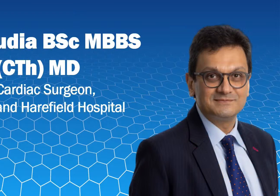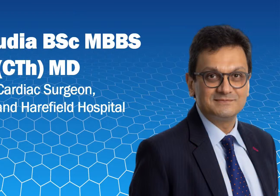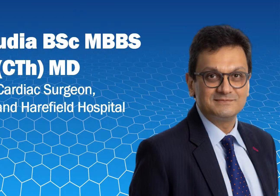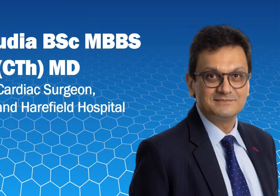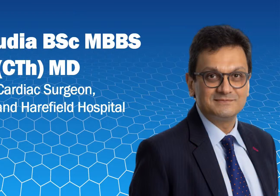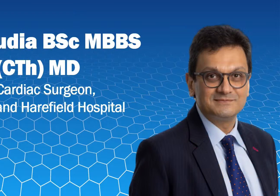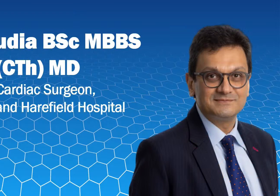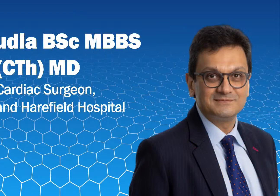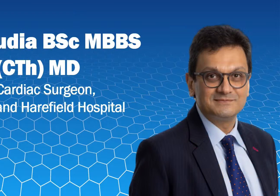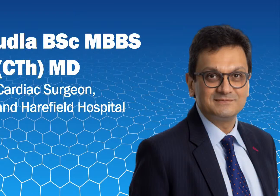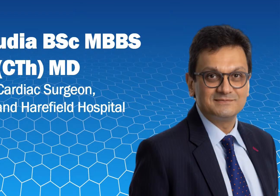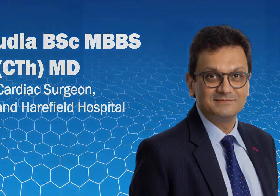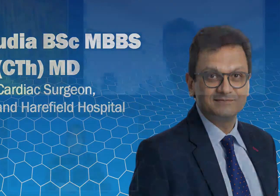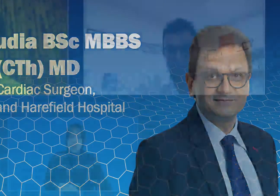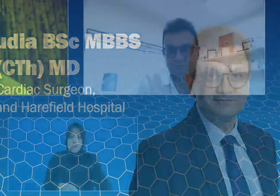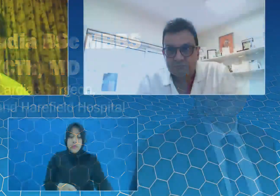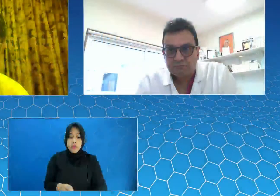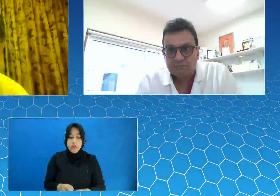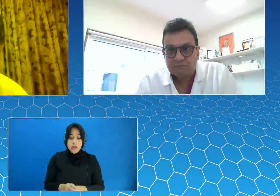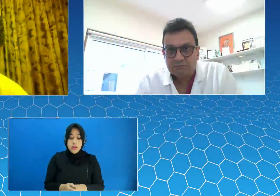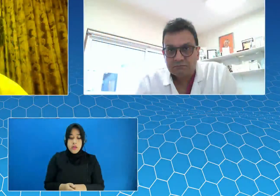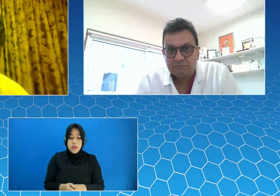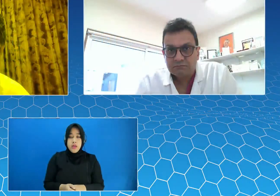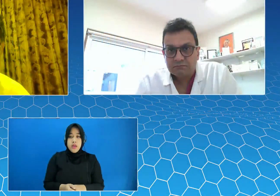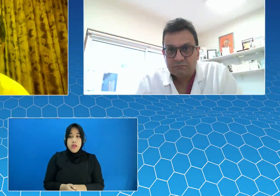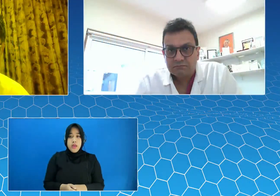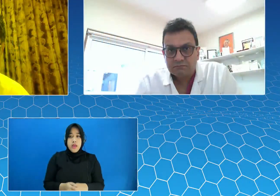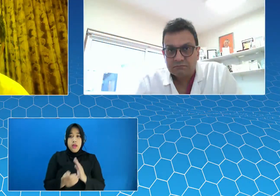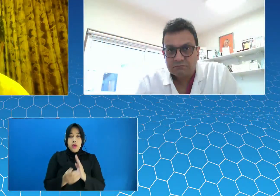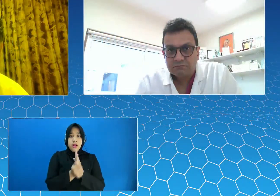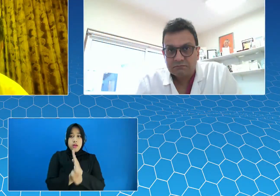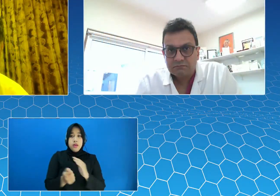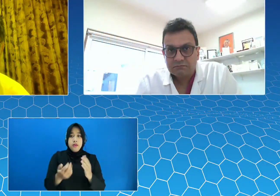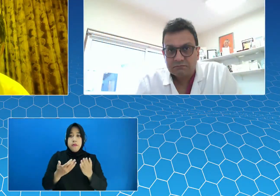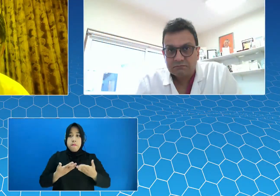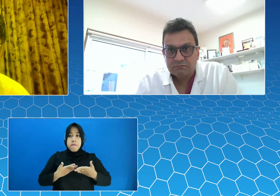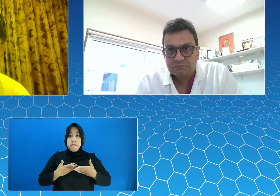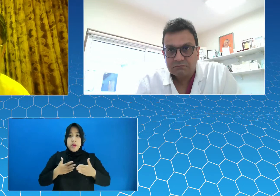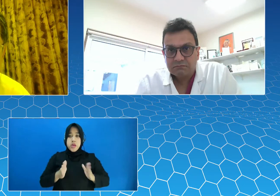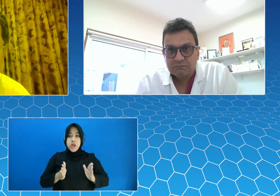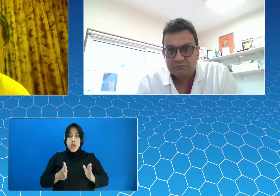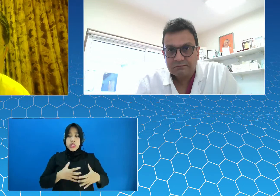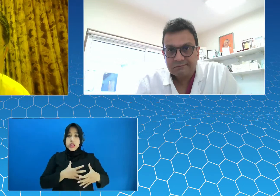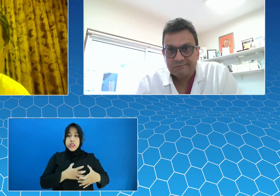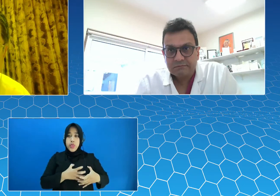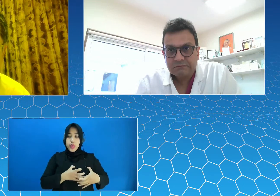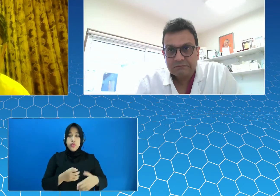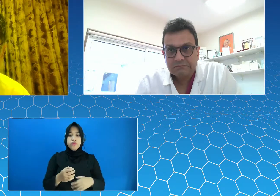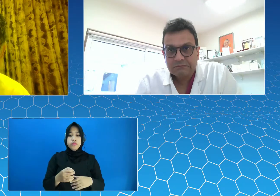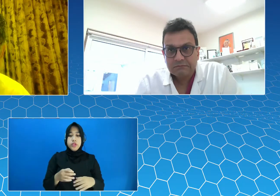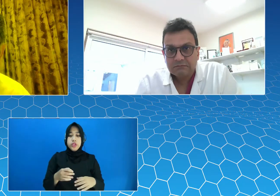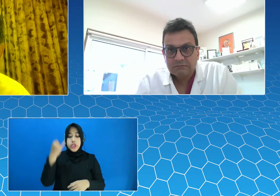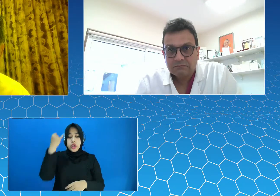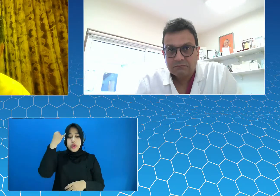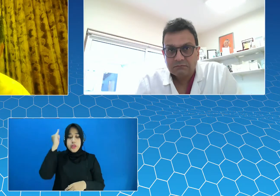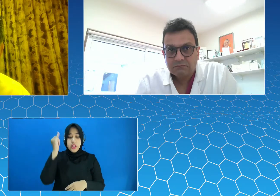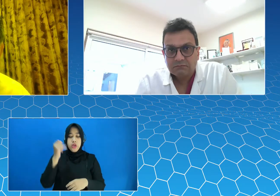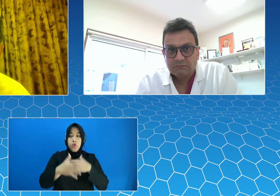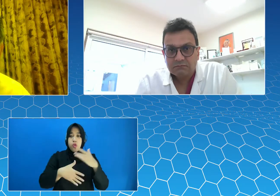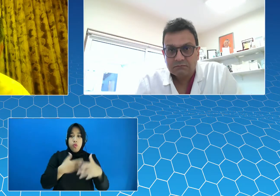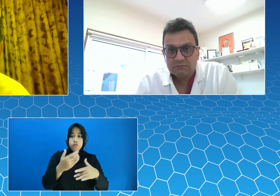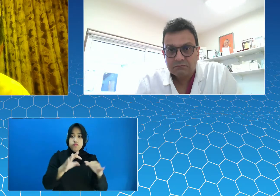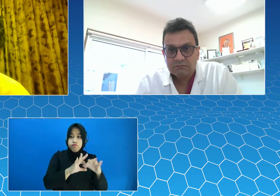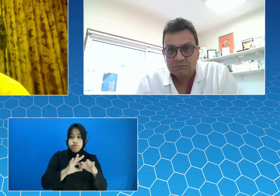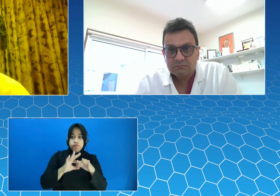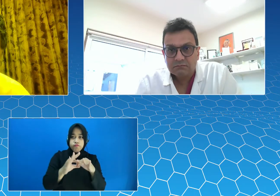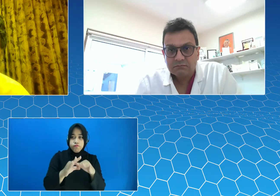very innovative and collaborating approach to handling cardiac surgery, cardiac patients in the London area.